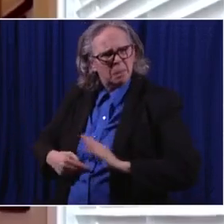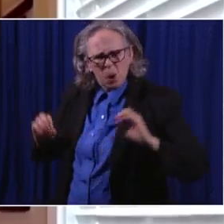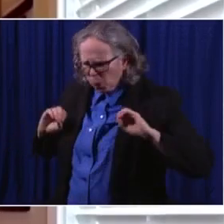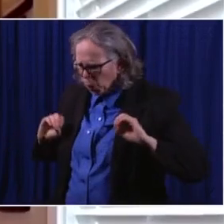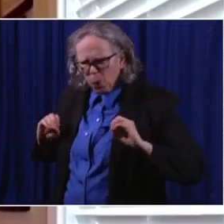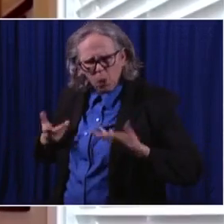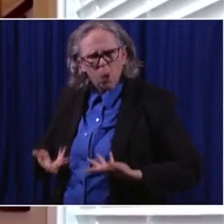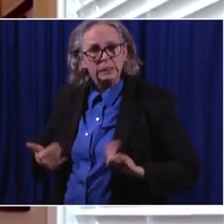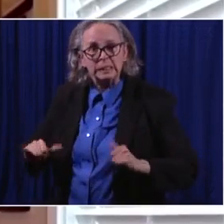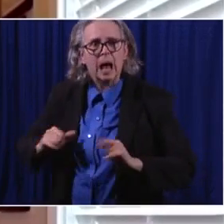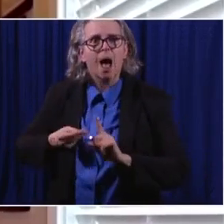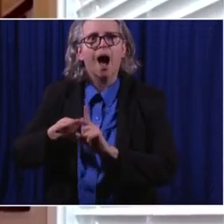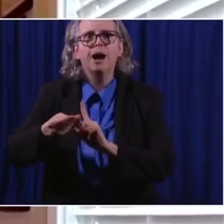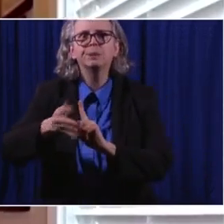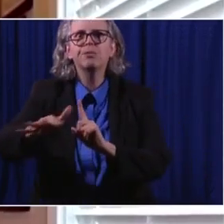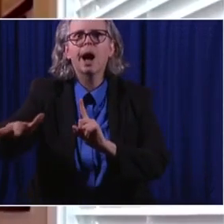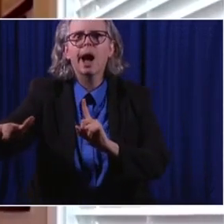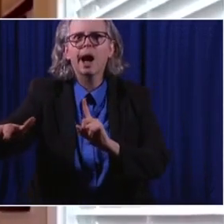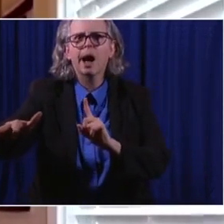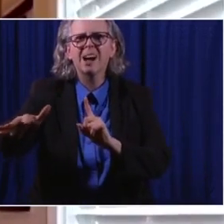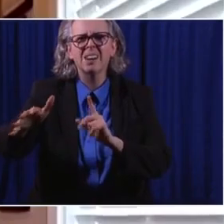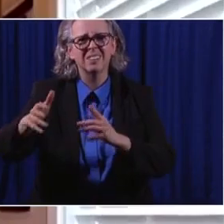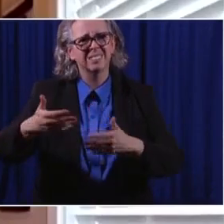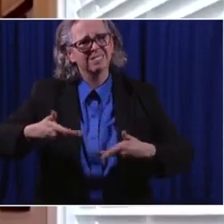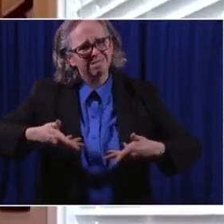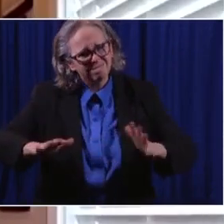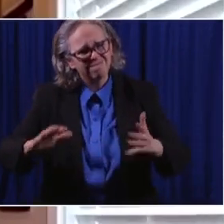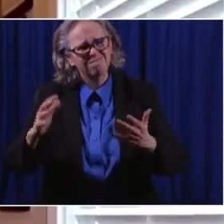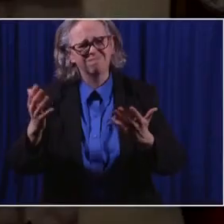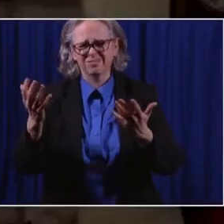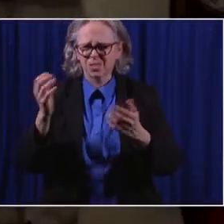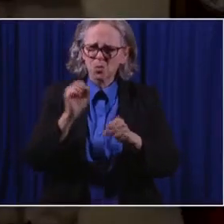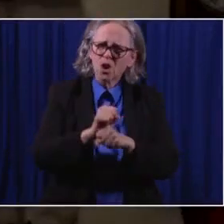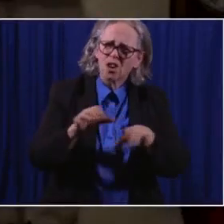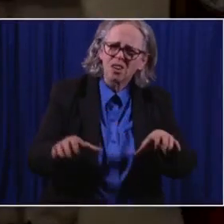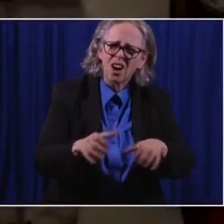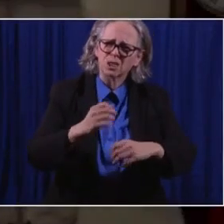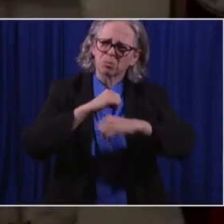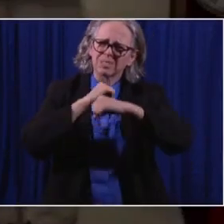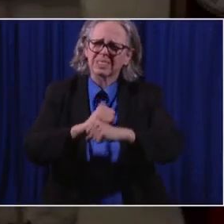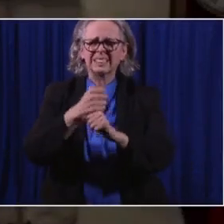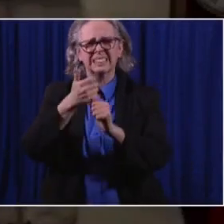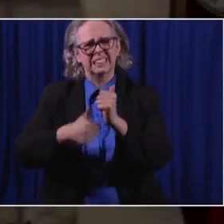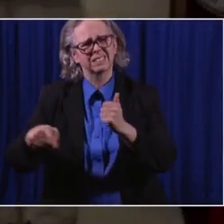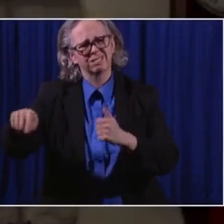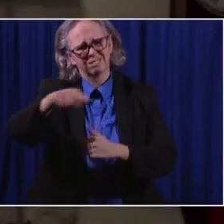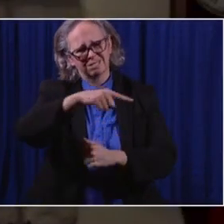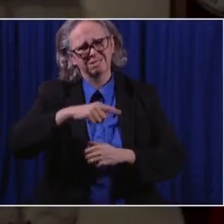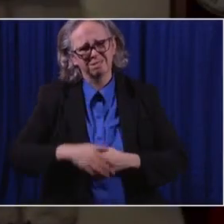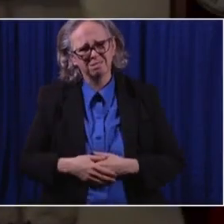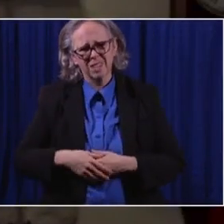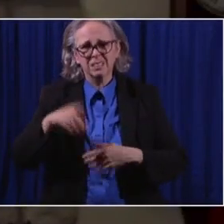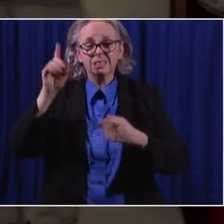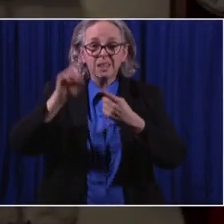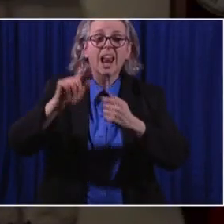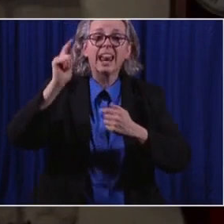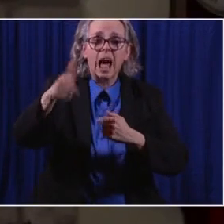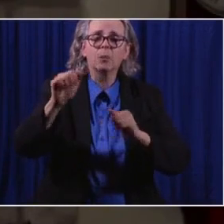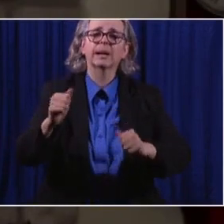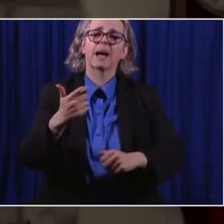we all get vaccinated. Thank you, Governor. Bruce, thank you very much. Very, very good